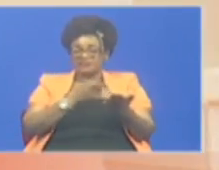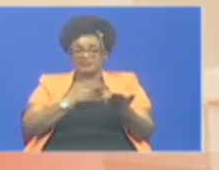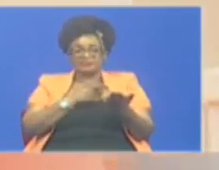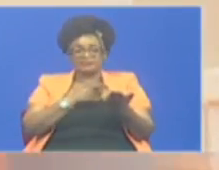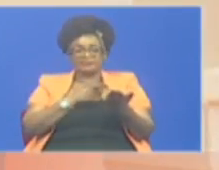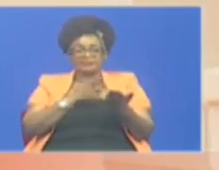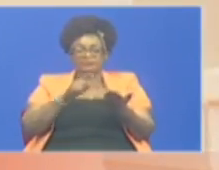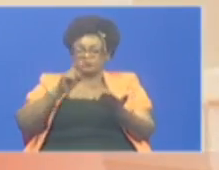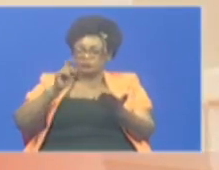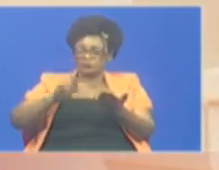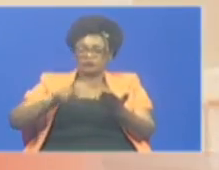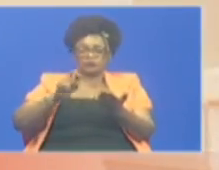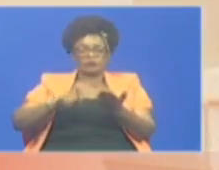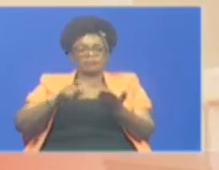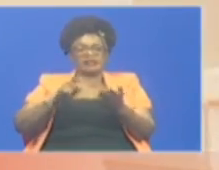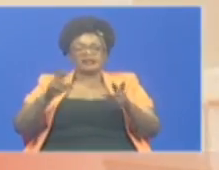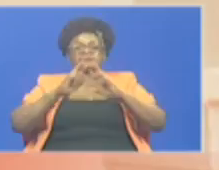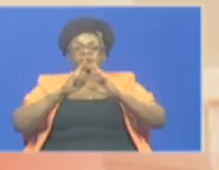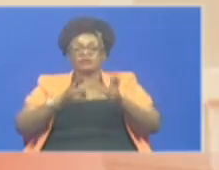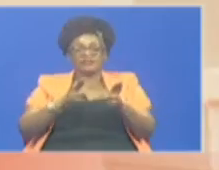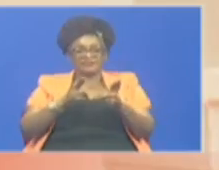should be responsive,